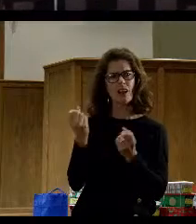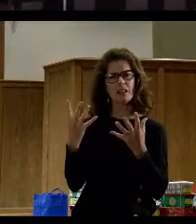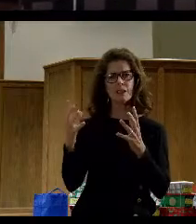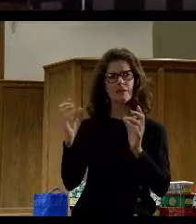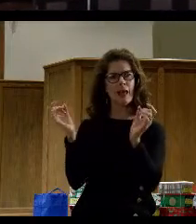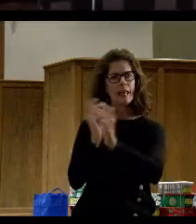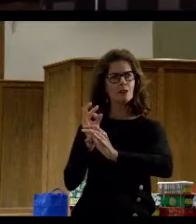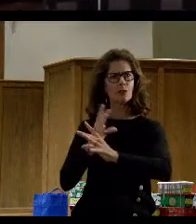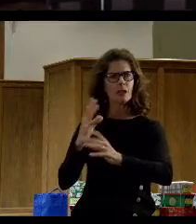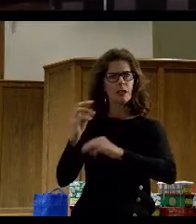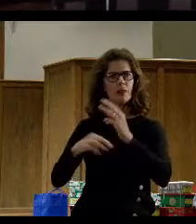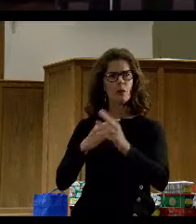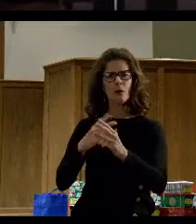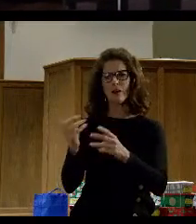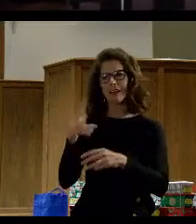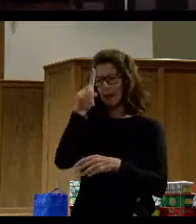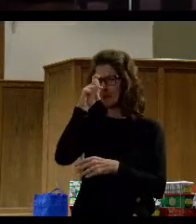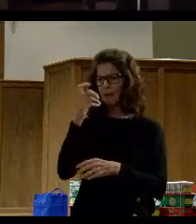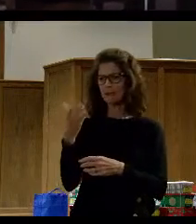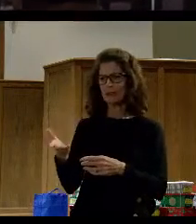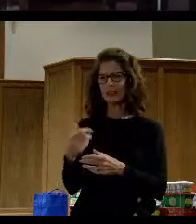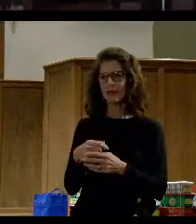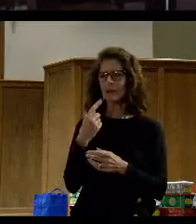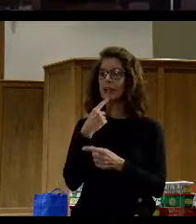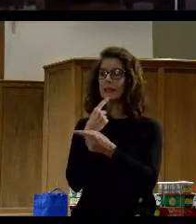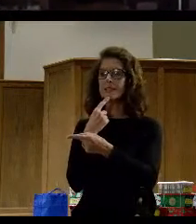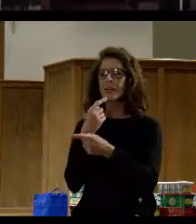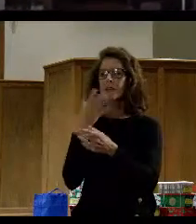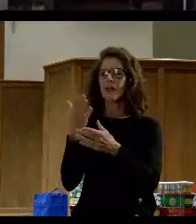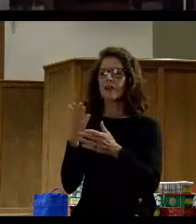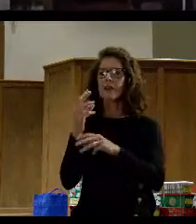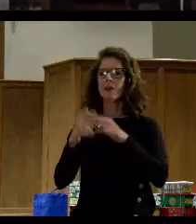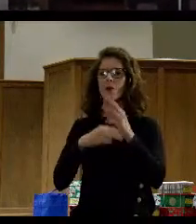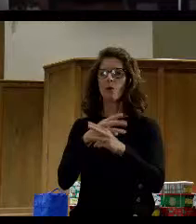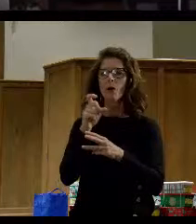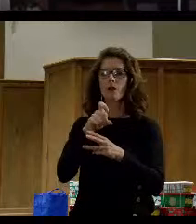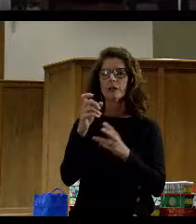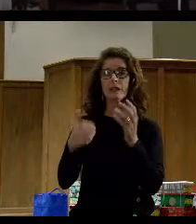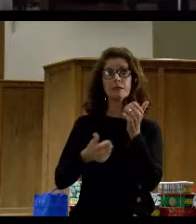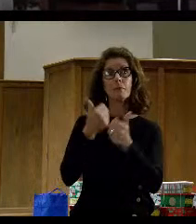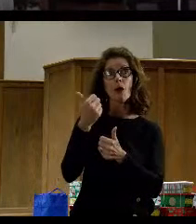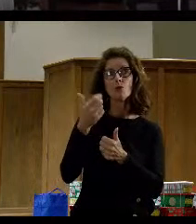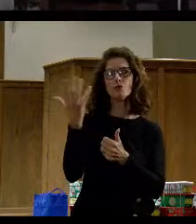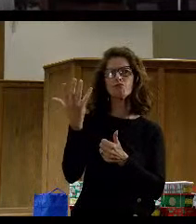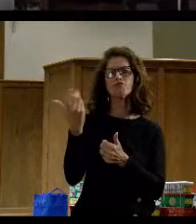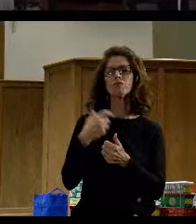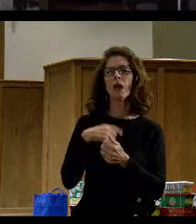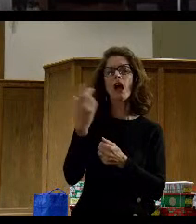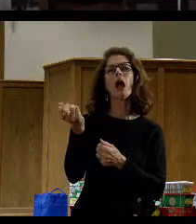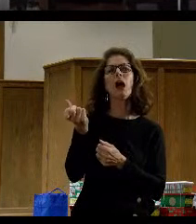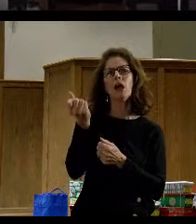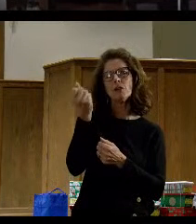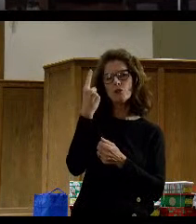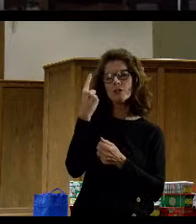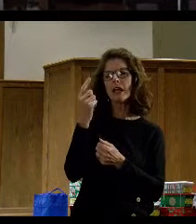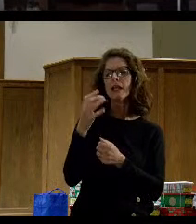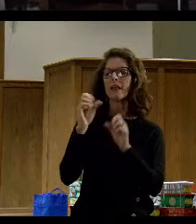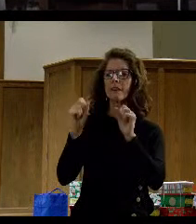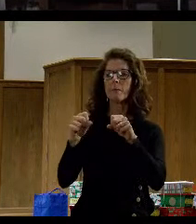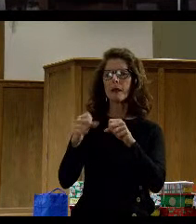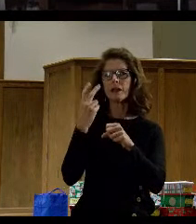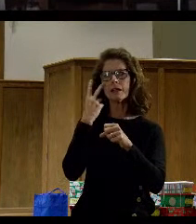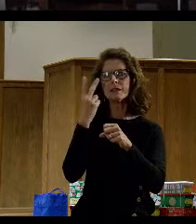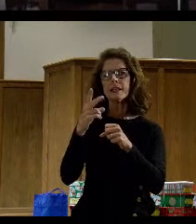our times, and he said the thing the world needs most today is understanding, an ability to see the